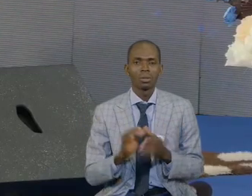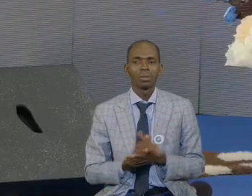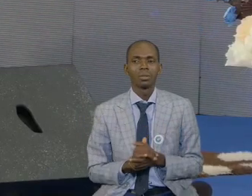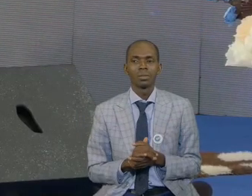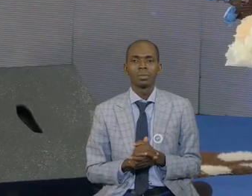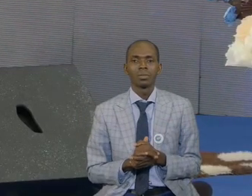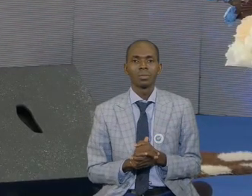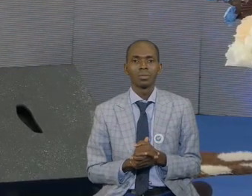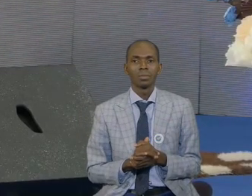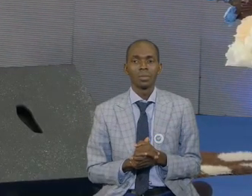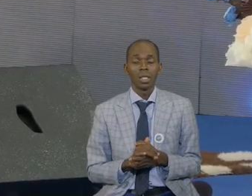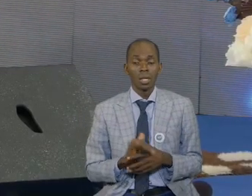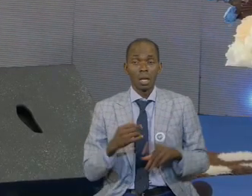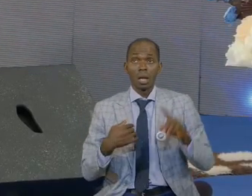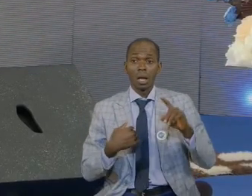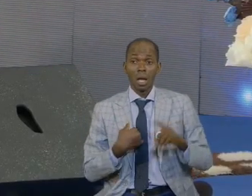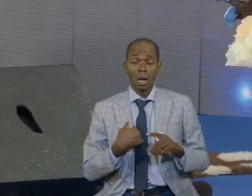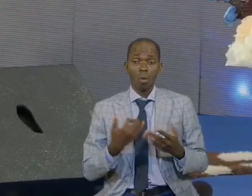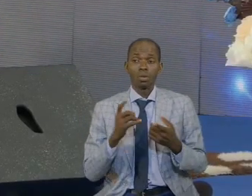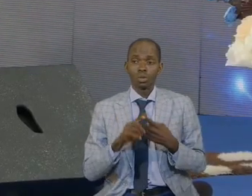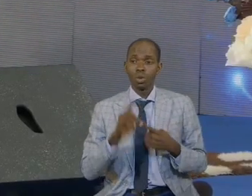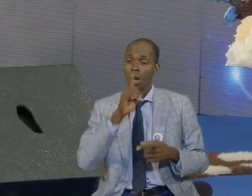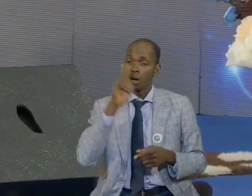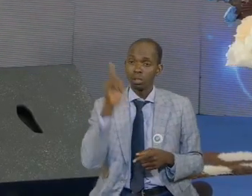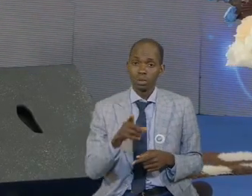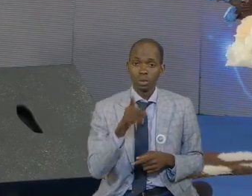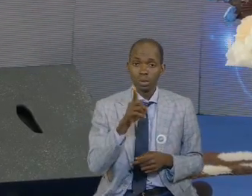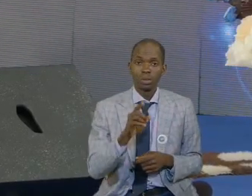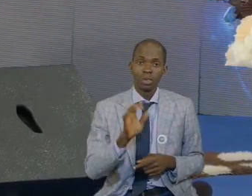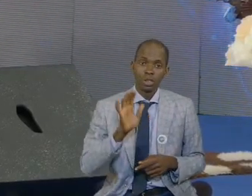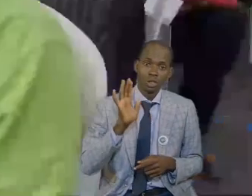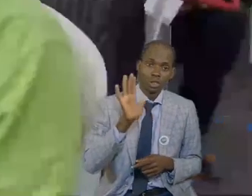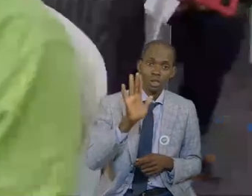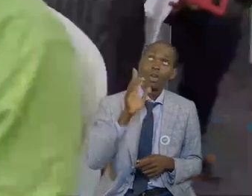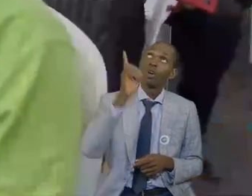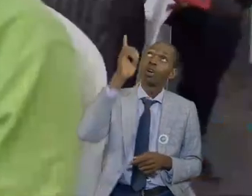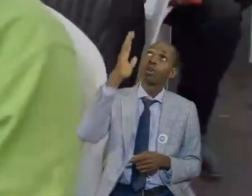I want to assure you, your God will never fail you.